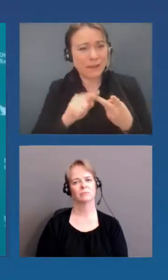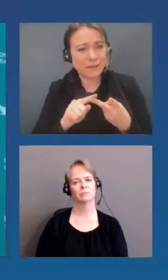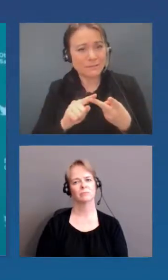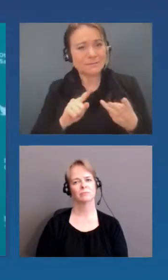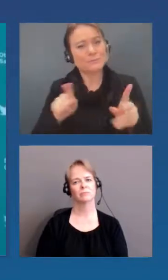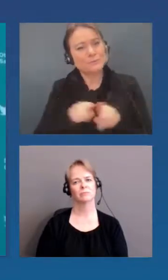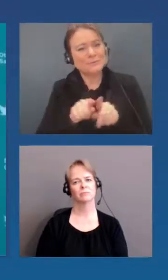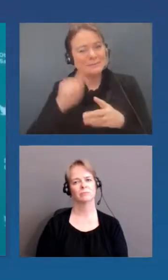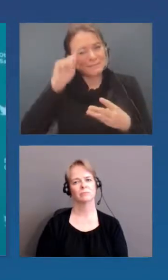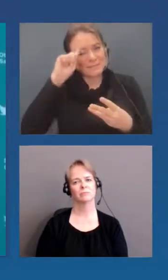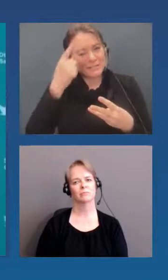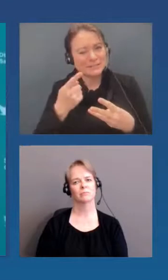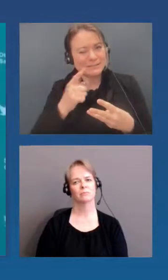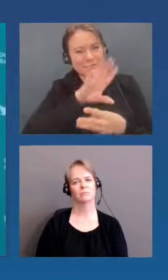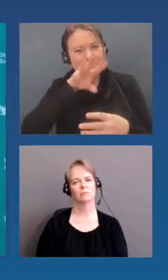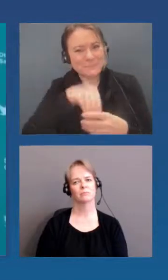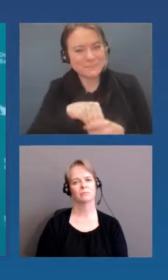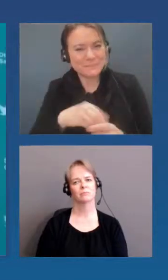gentillesse.